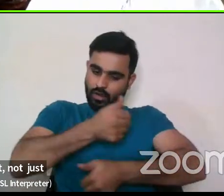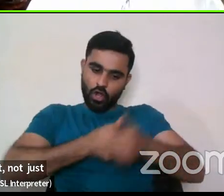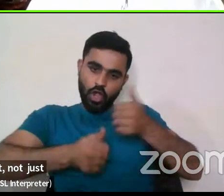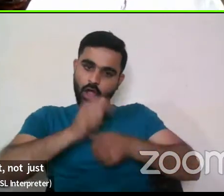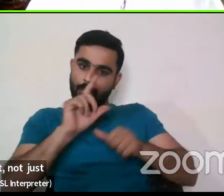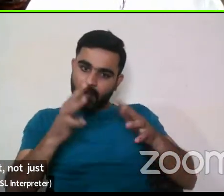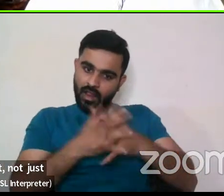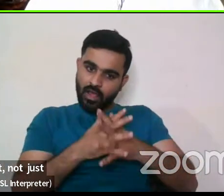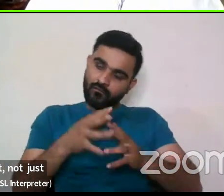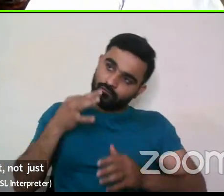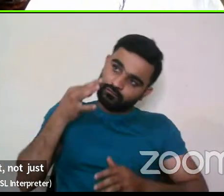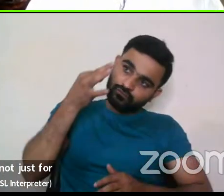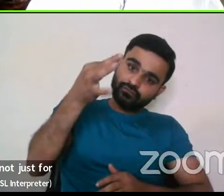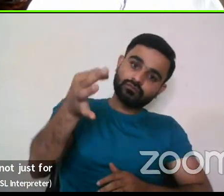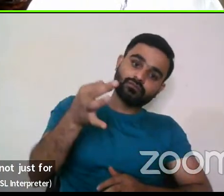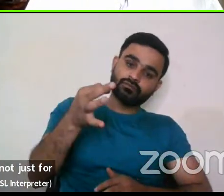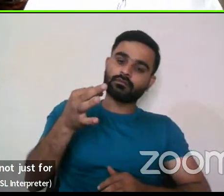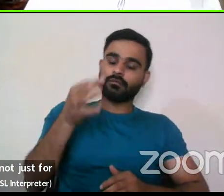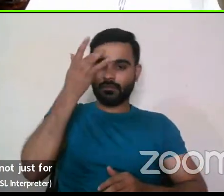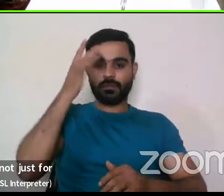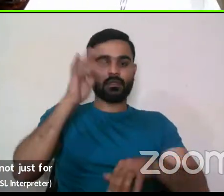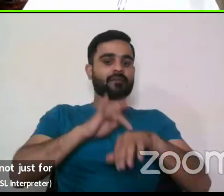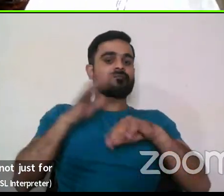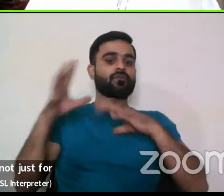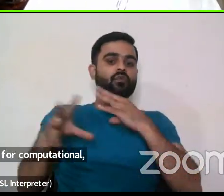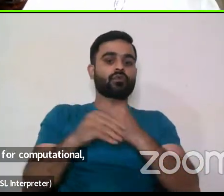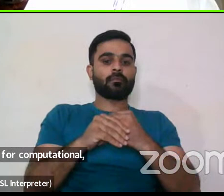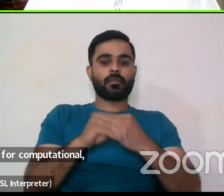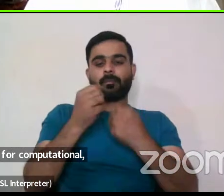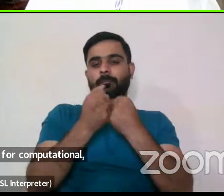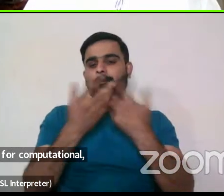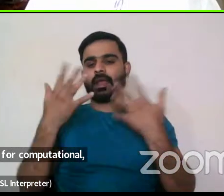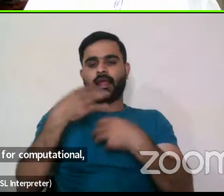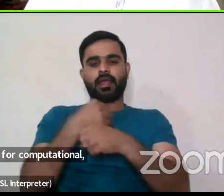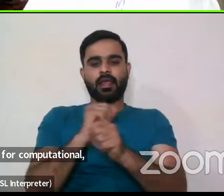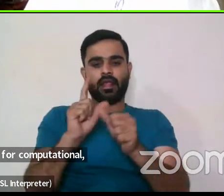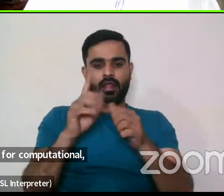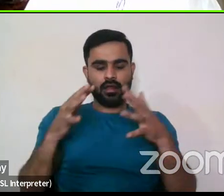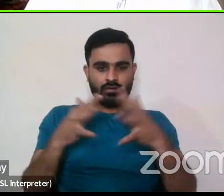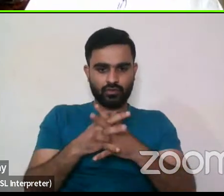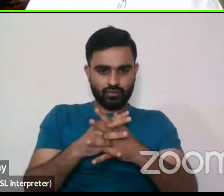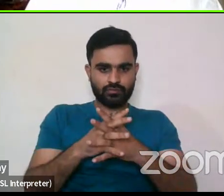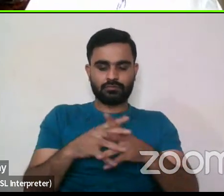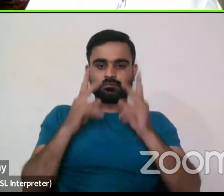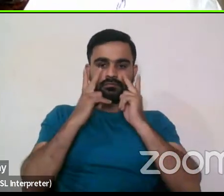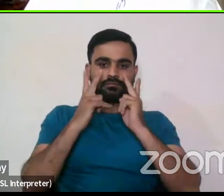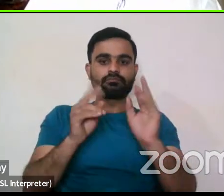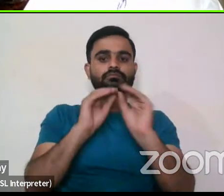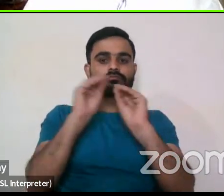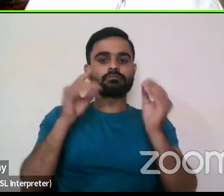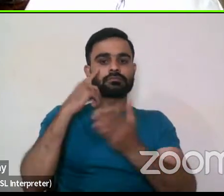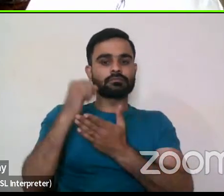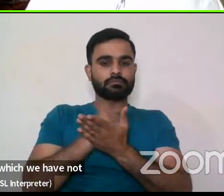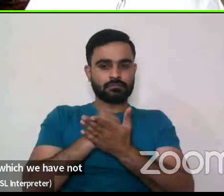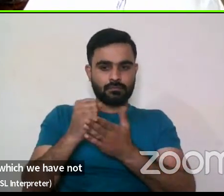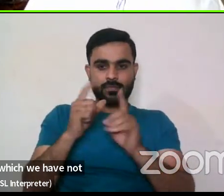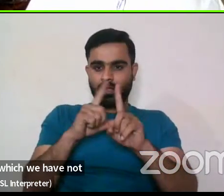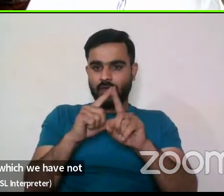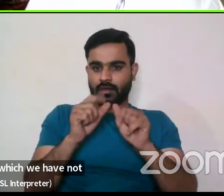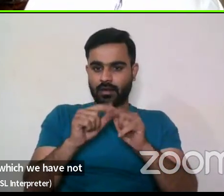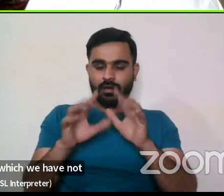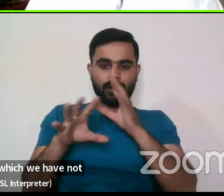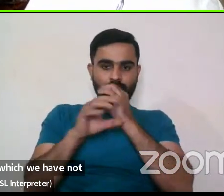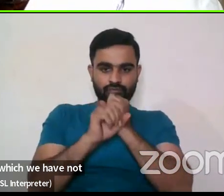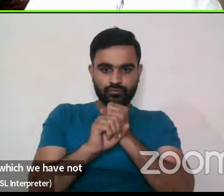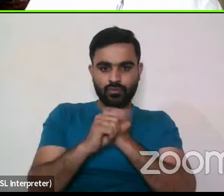it's also futuristic in that sense that for many laws to come, which we have not seen yet right now, let's say data privacy,